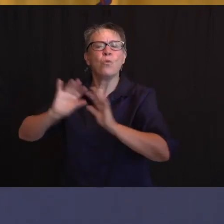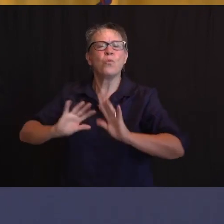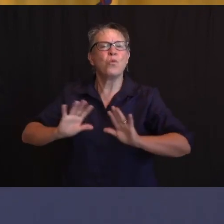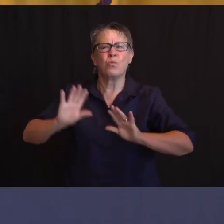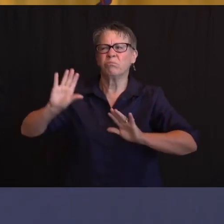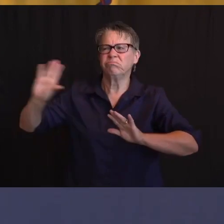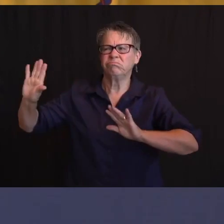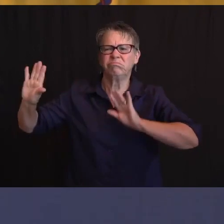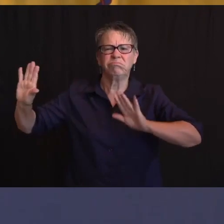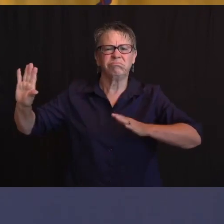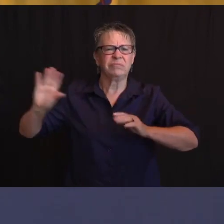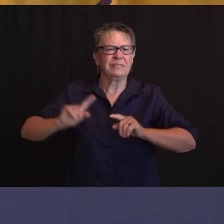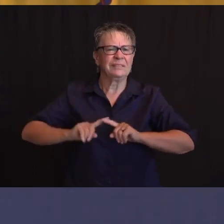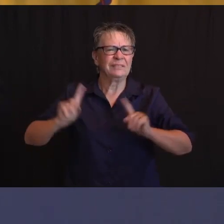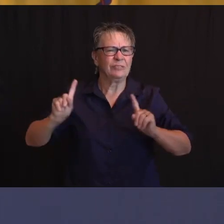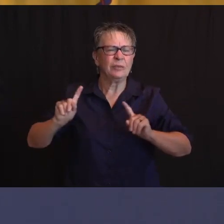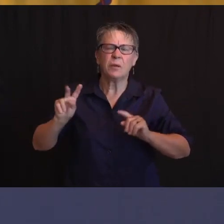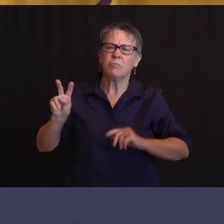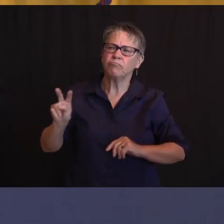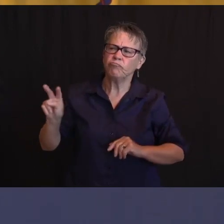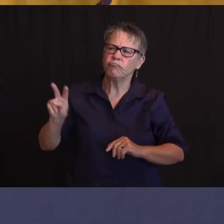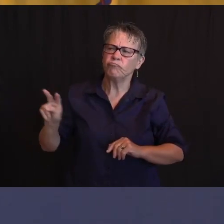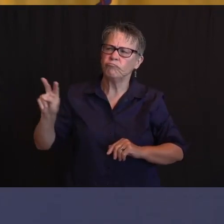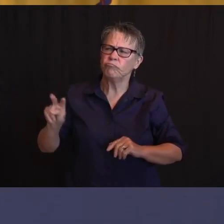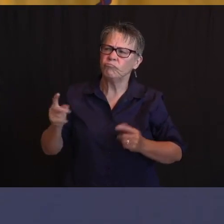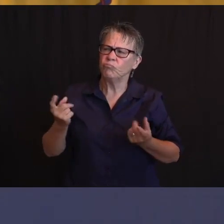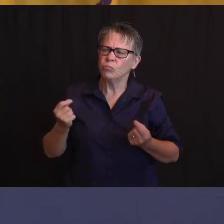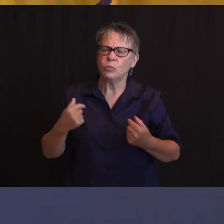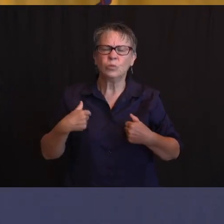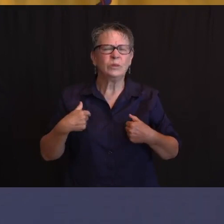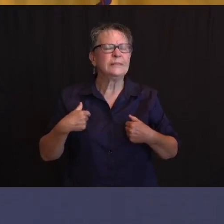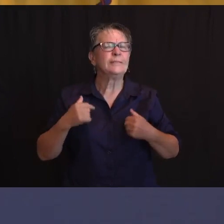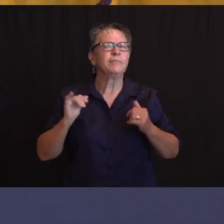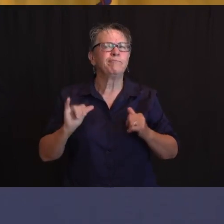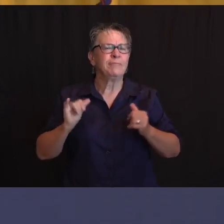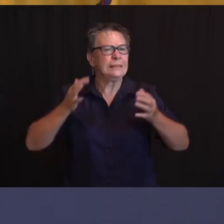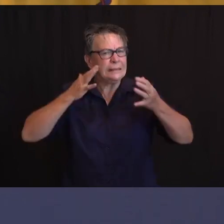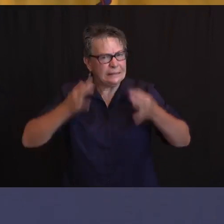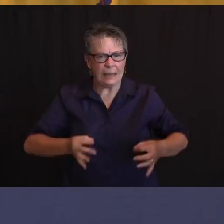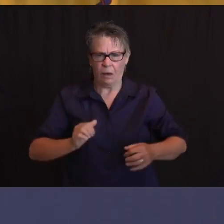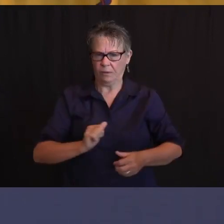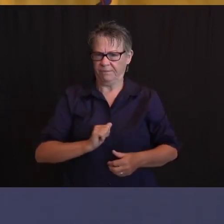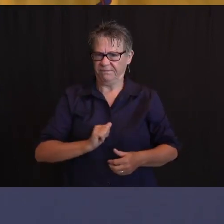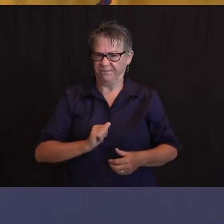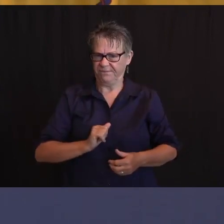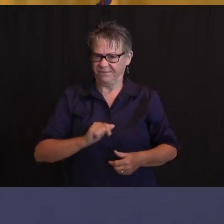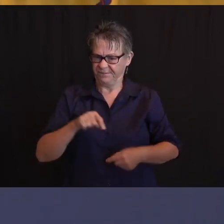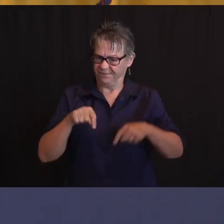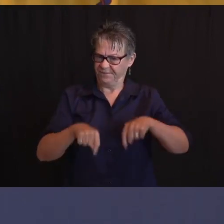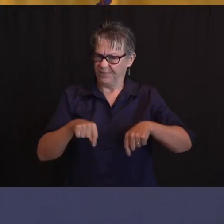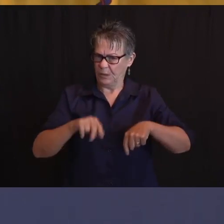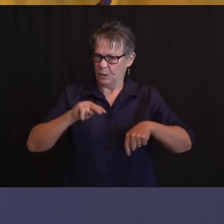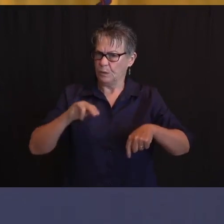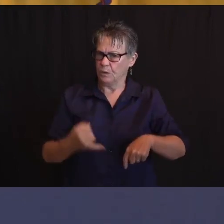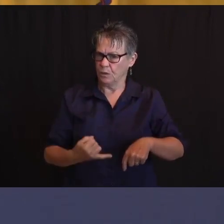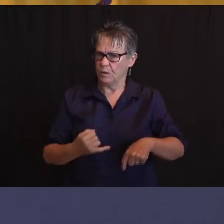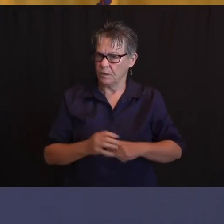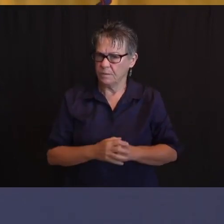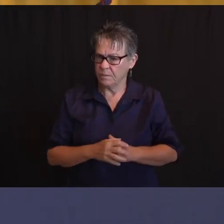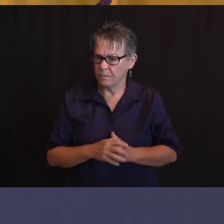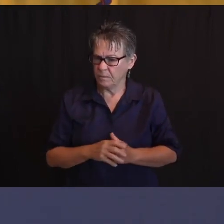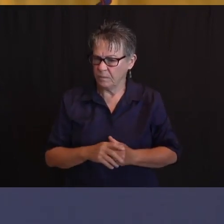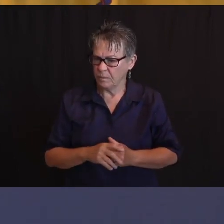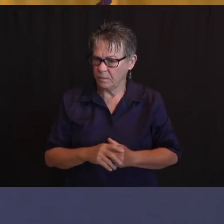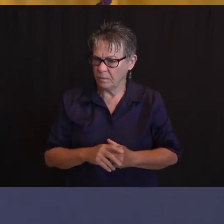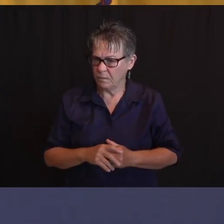don't learn from other states, because we do, particularly in that group of 7 that we are still very much regularly in touch with, and